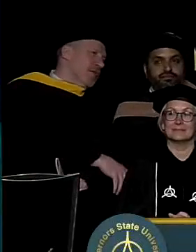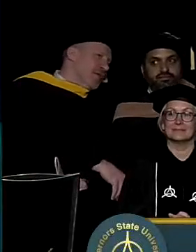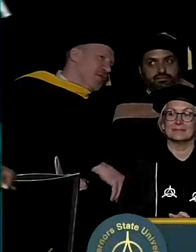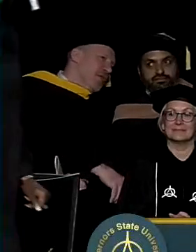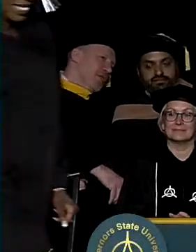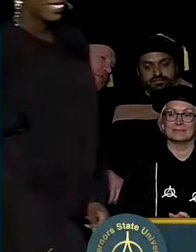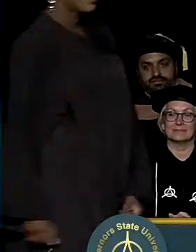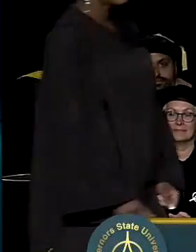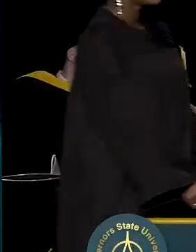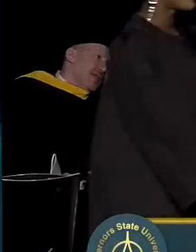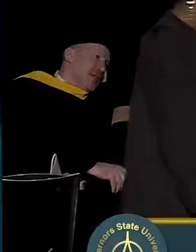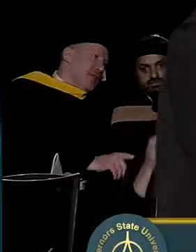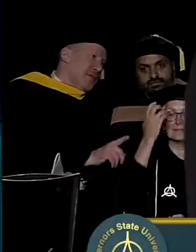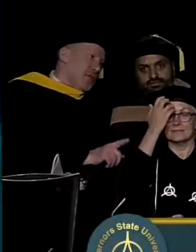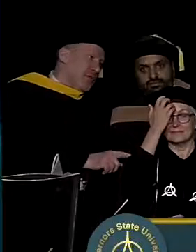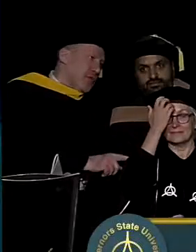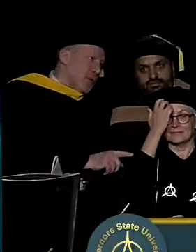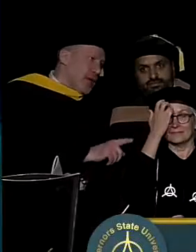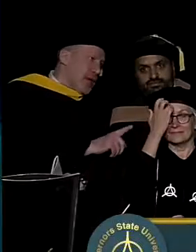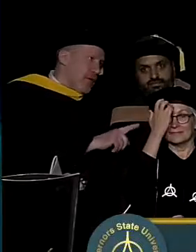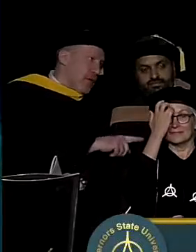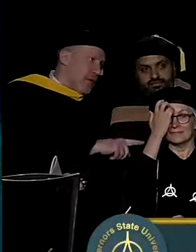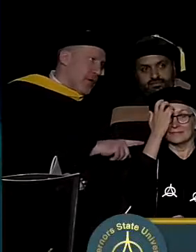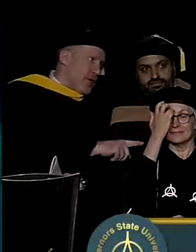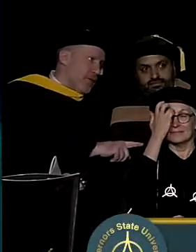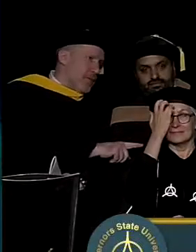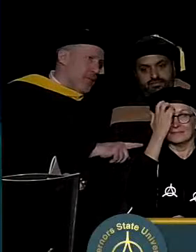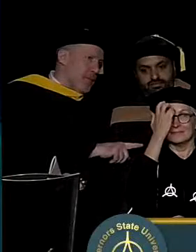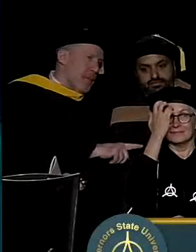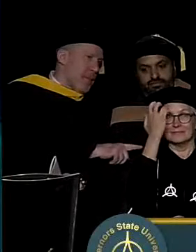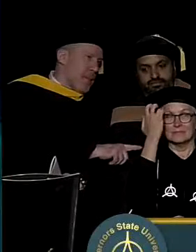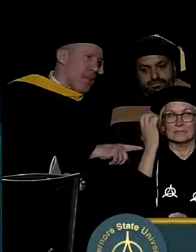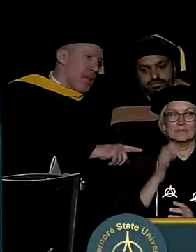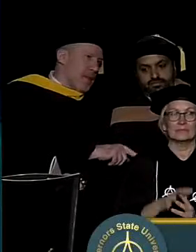Yolandi Z. Asangwe Christopher.